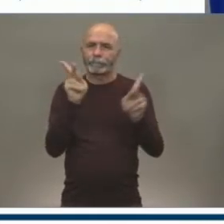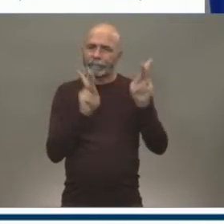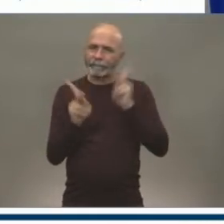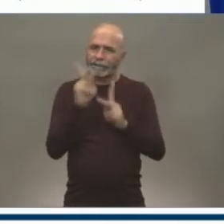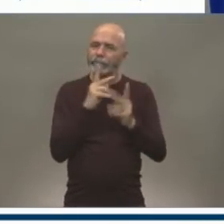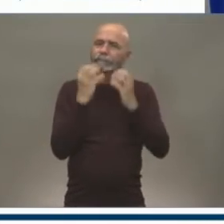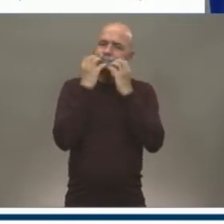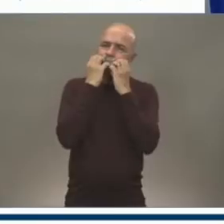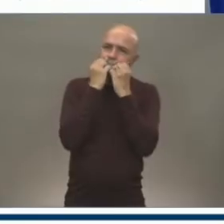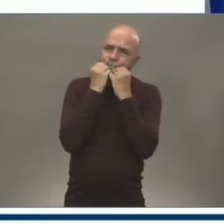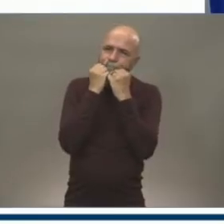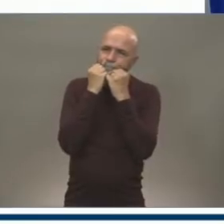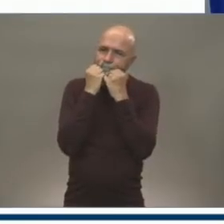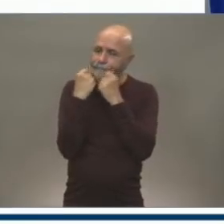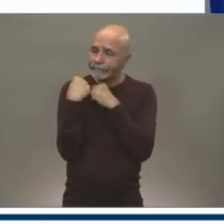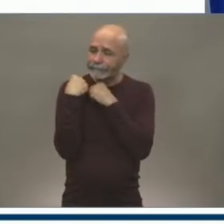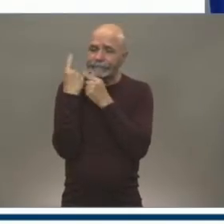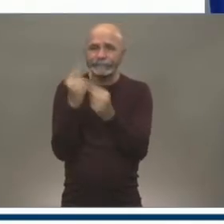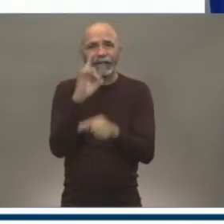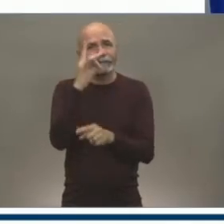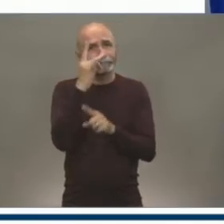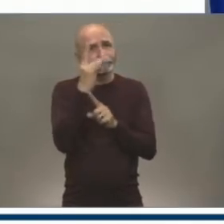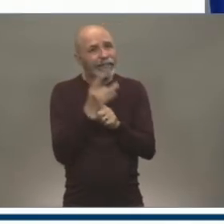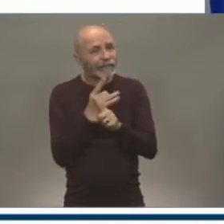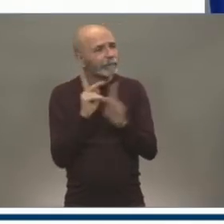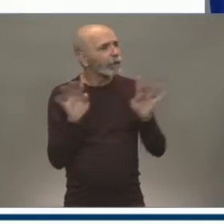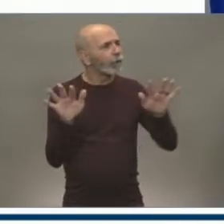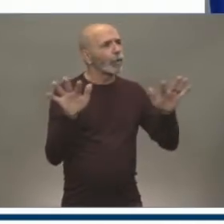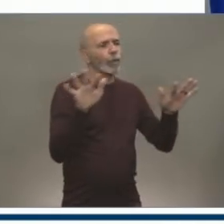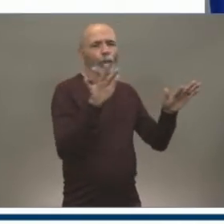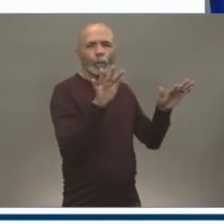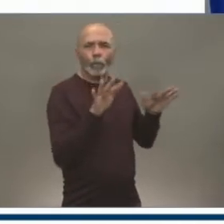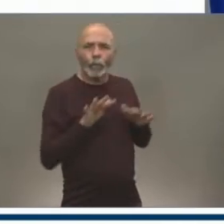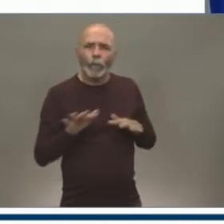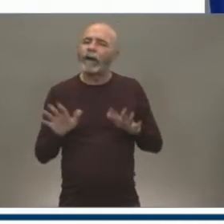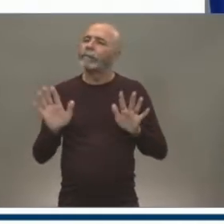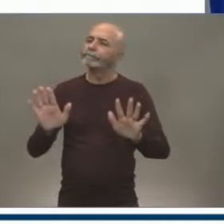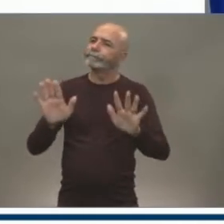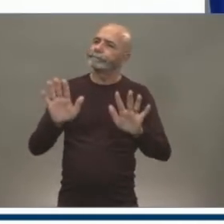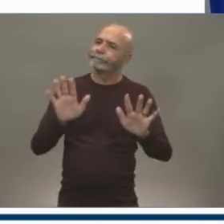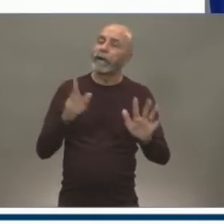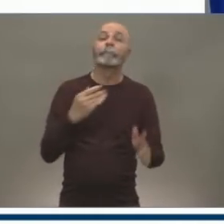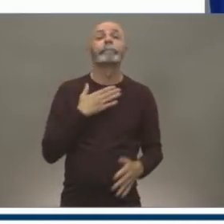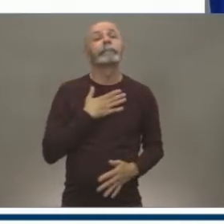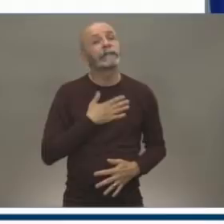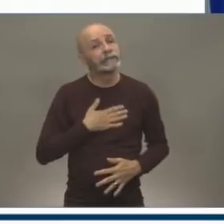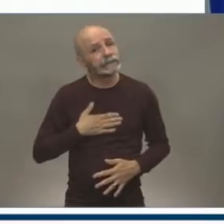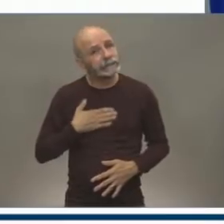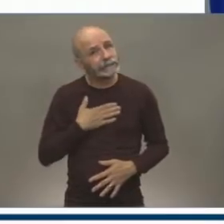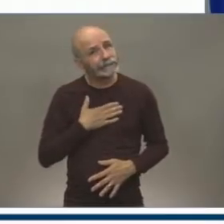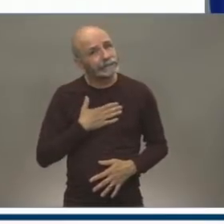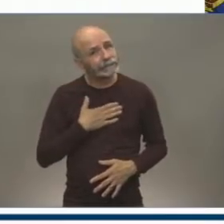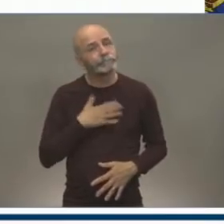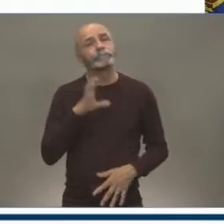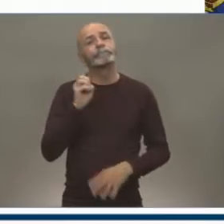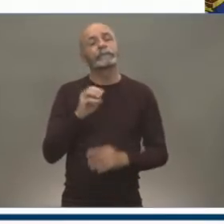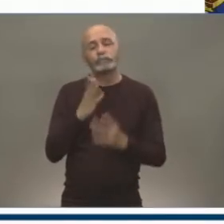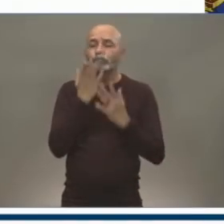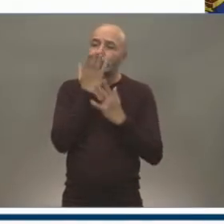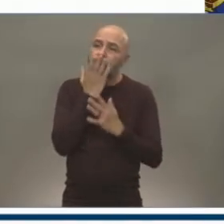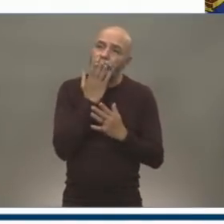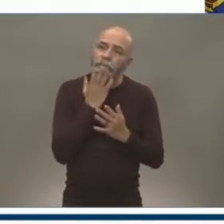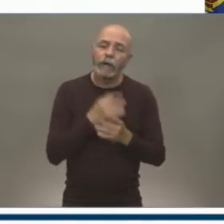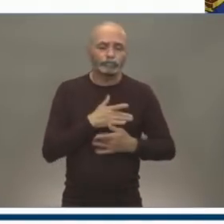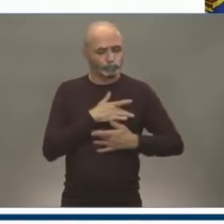months. And I just ask everyone to continue to practice kindness. Can I add to that,